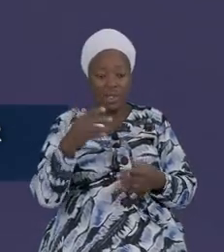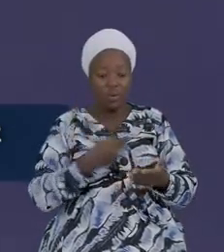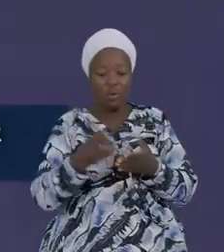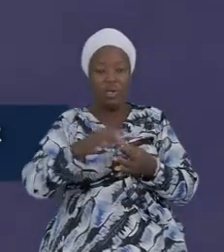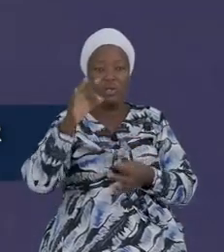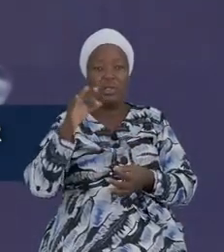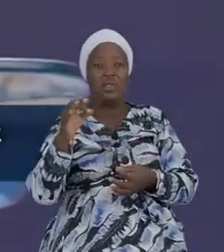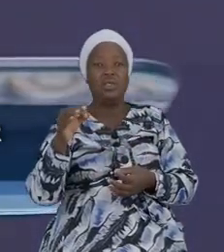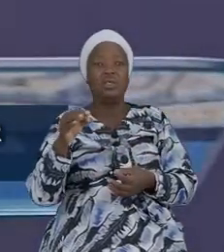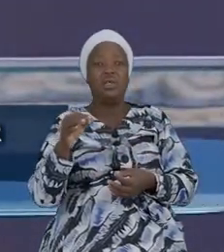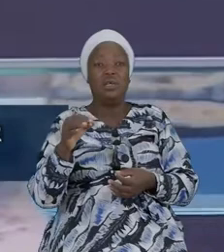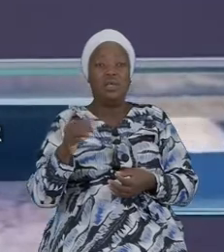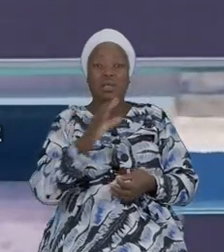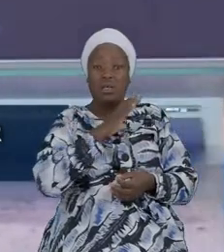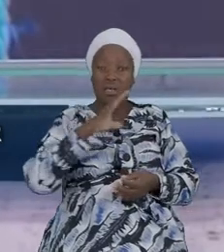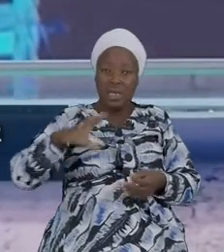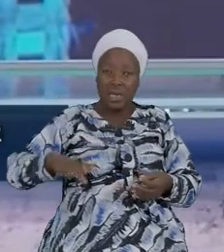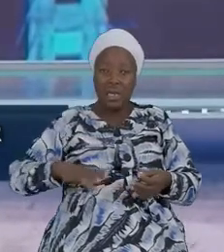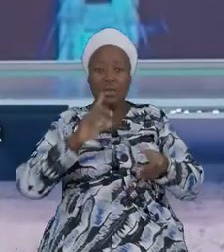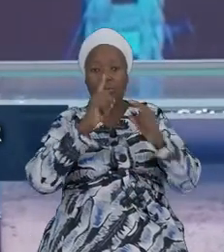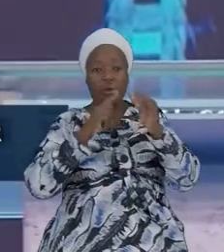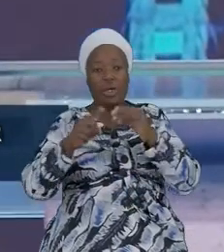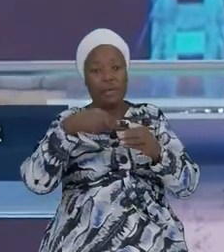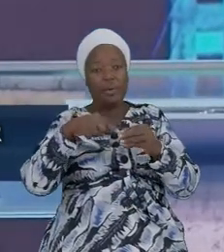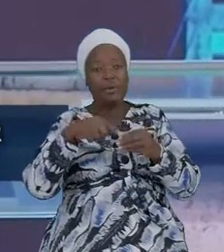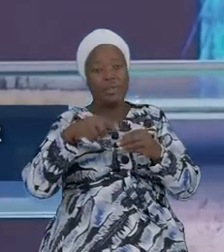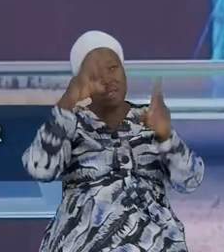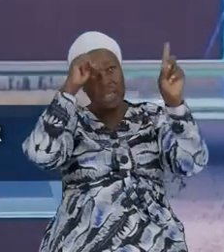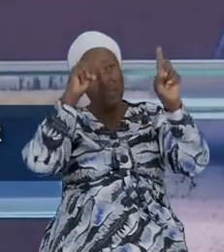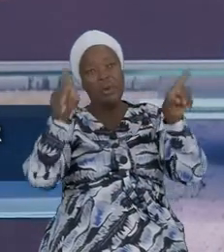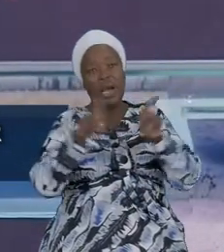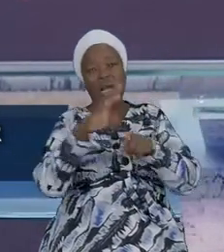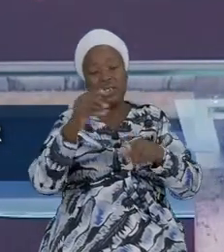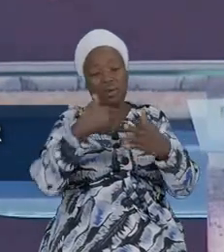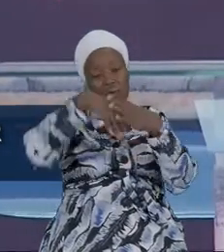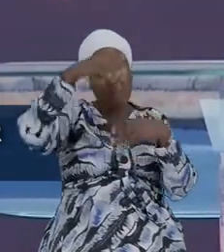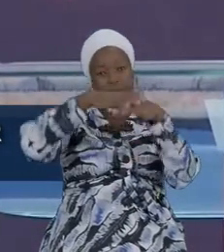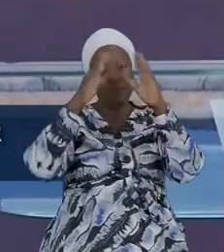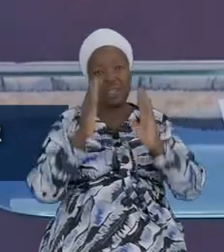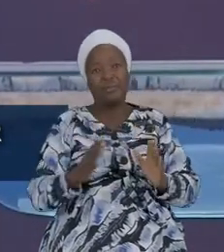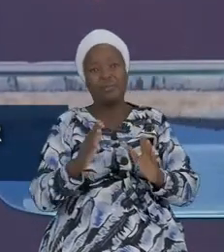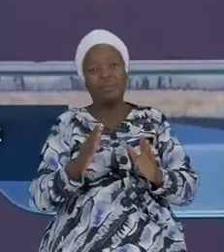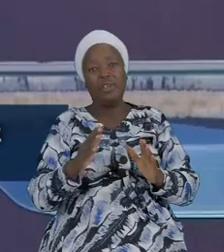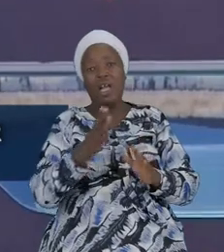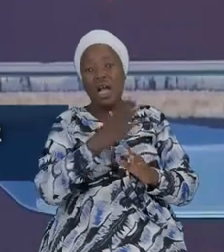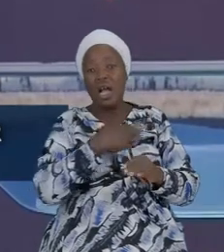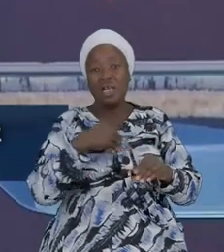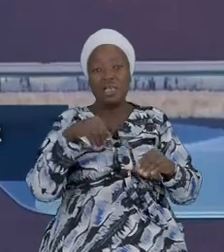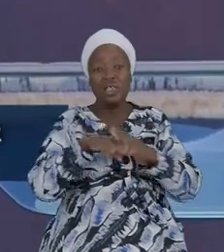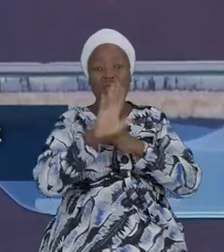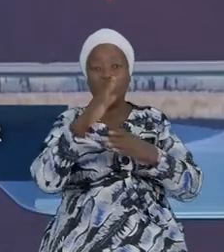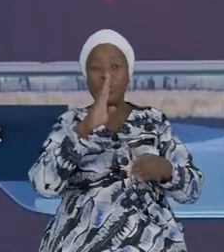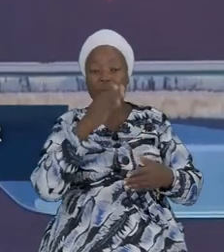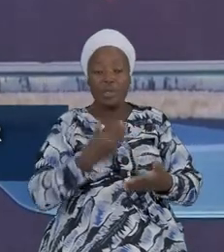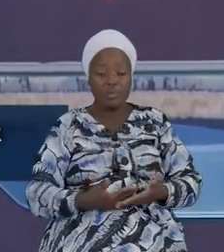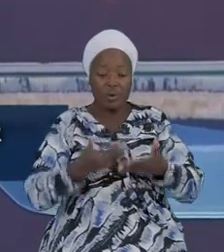Ghost, Christ referred to him as the Comforter. And in your being born